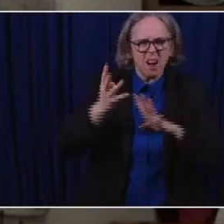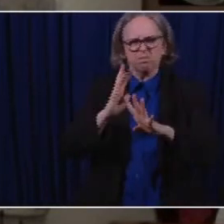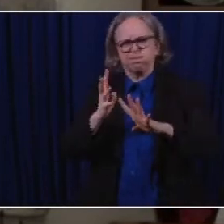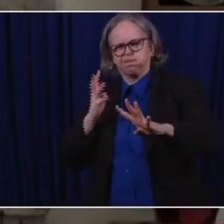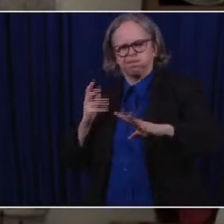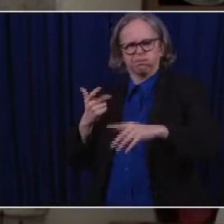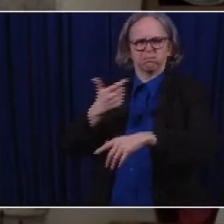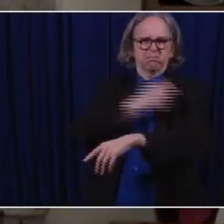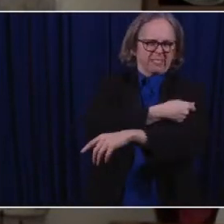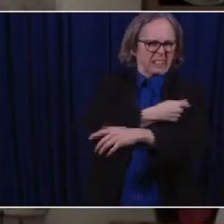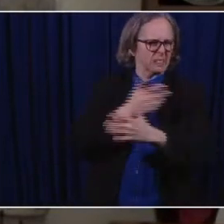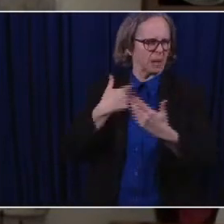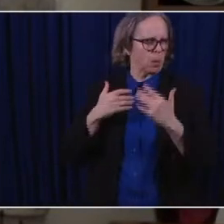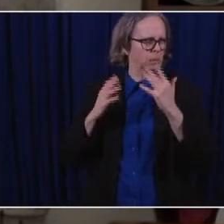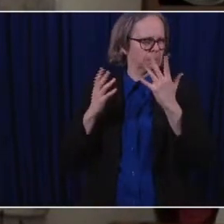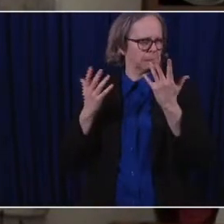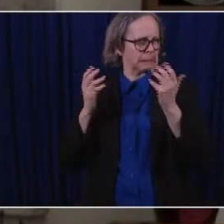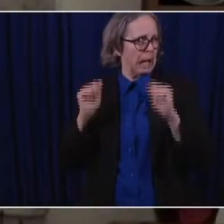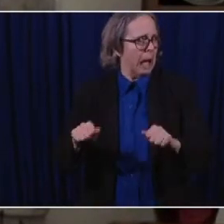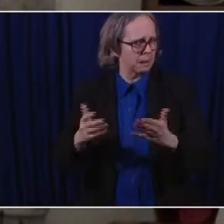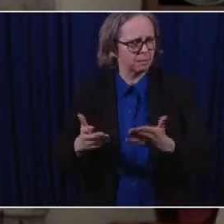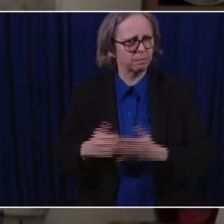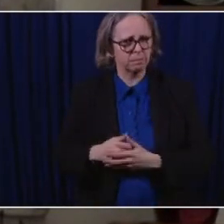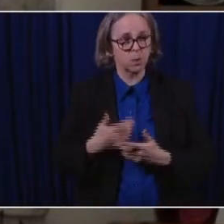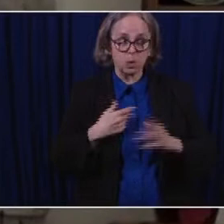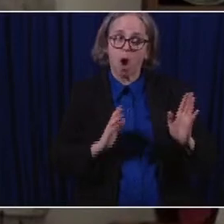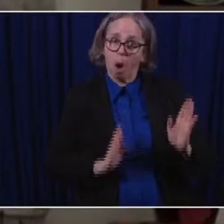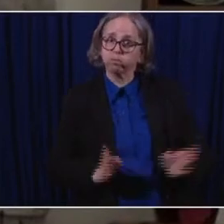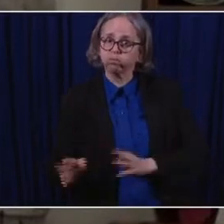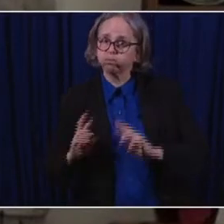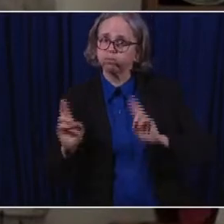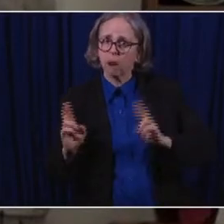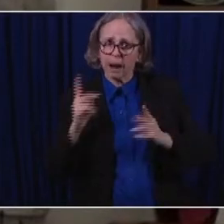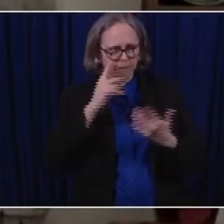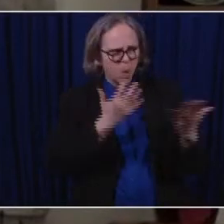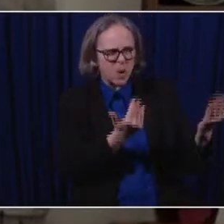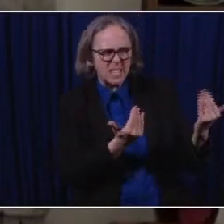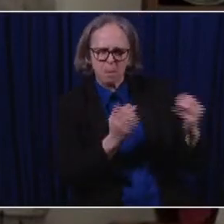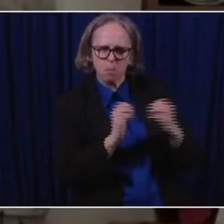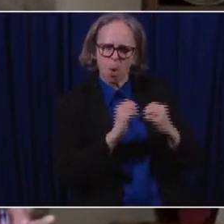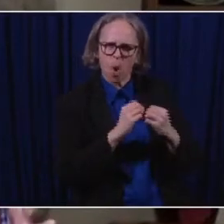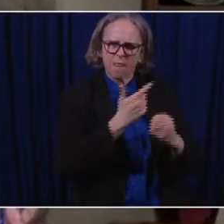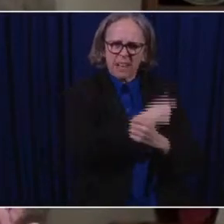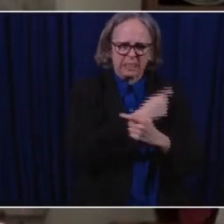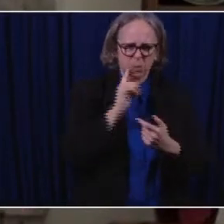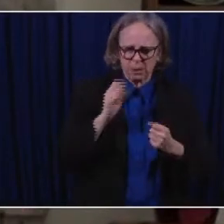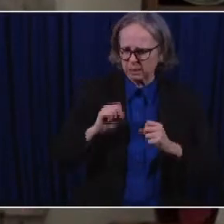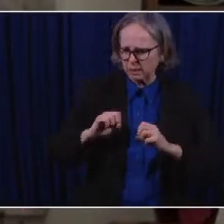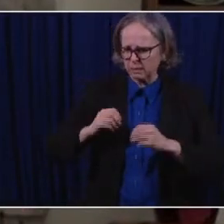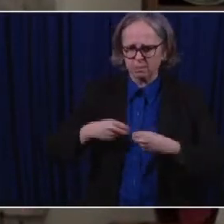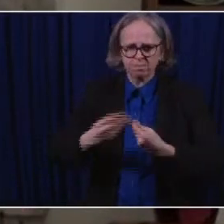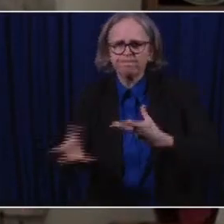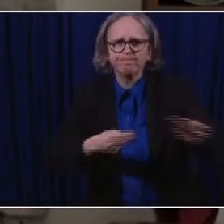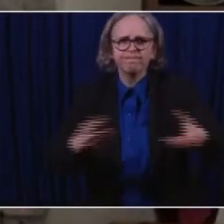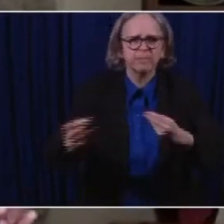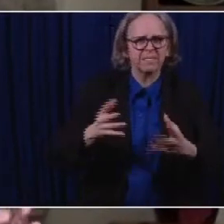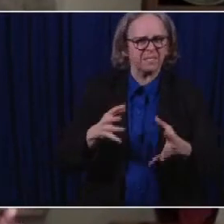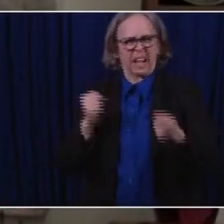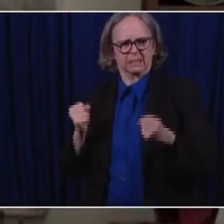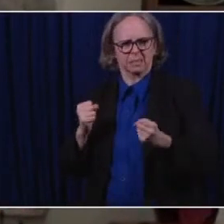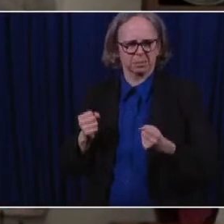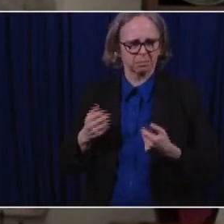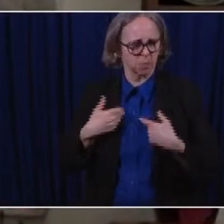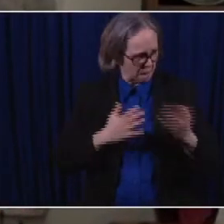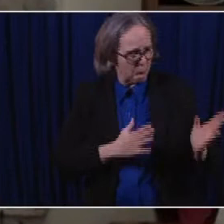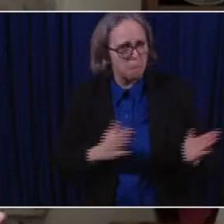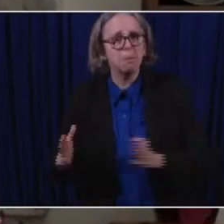through. So we have the ability I want everybody to understand, we have the ability to expand quickly. And we're not going to have a problem. As I